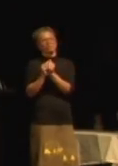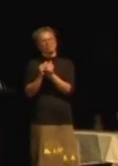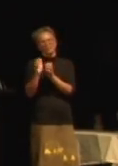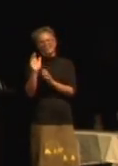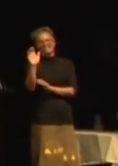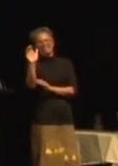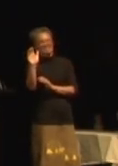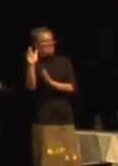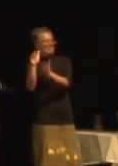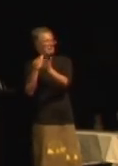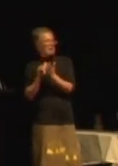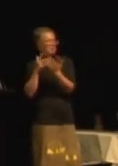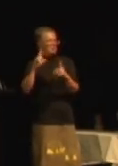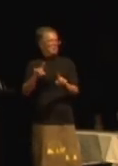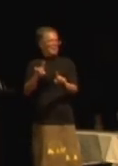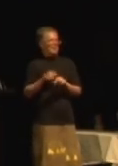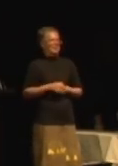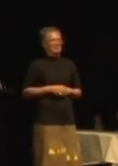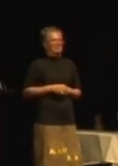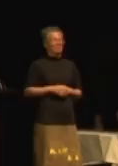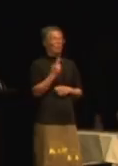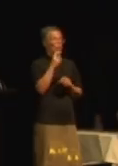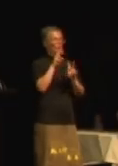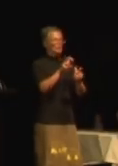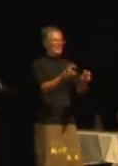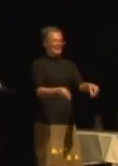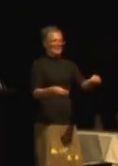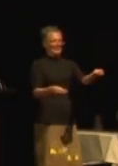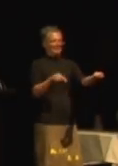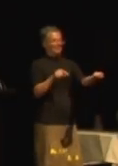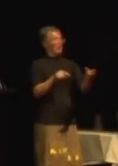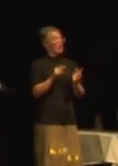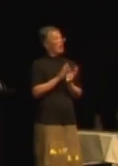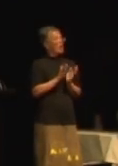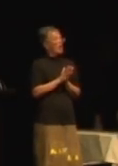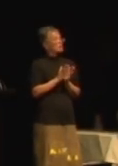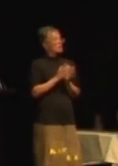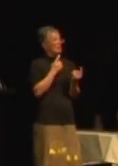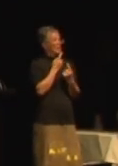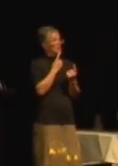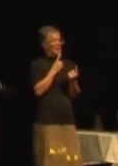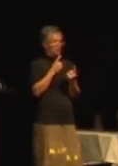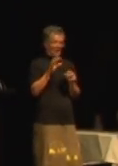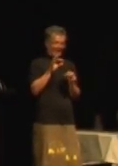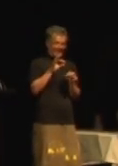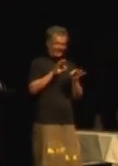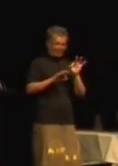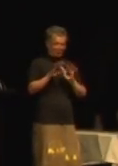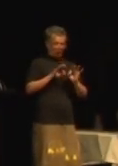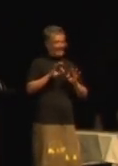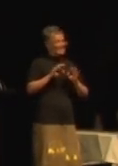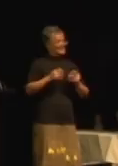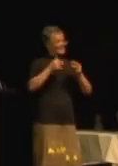One more study. According to Elise, the Library and Information Science Education Statistical Report in